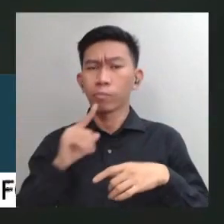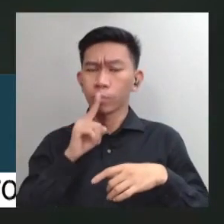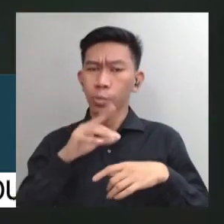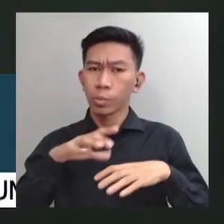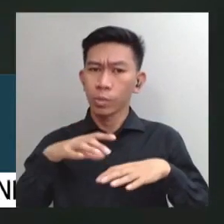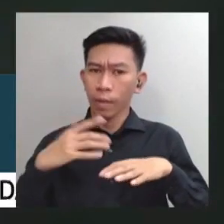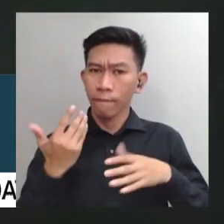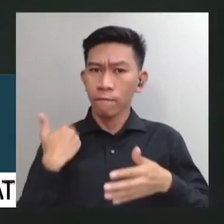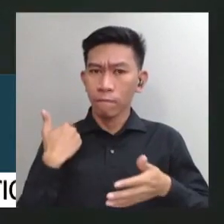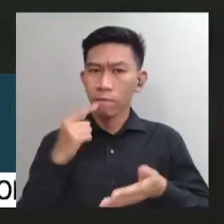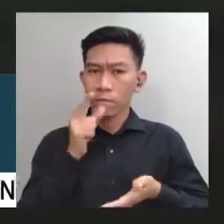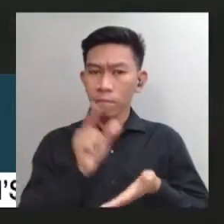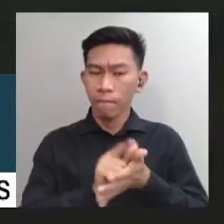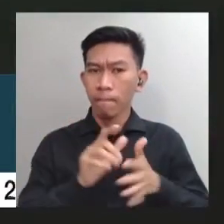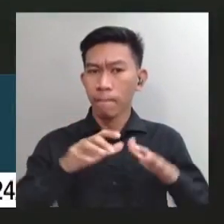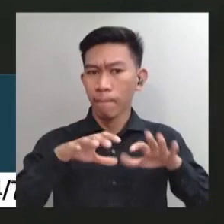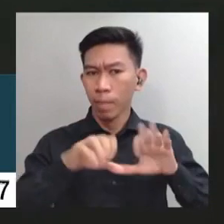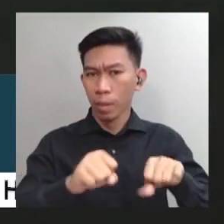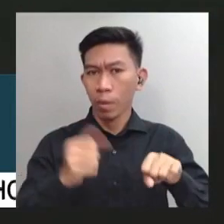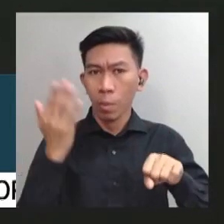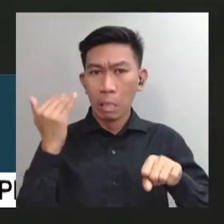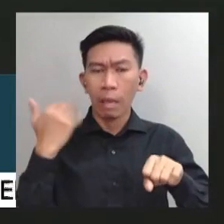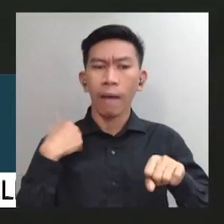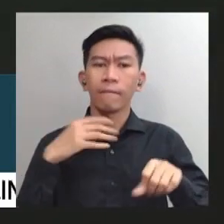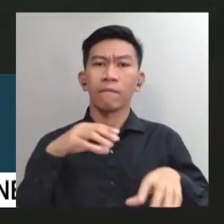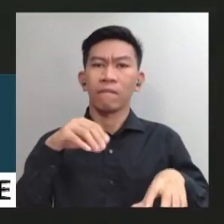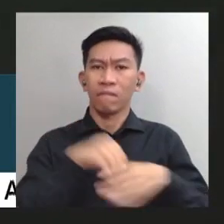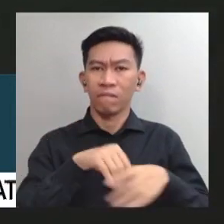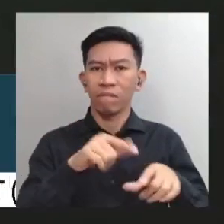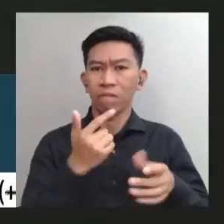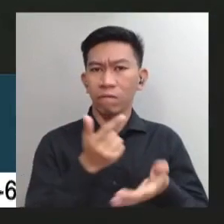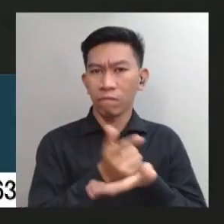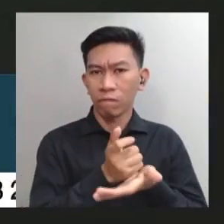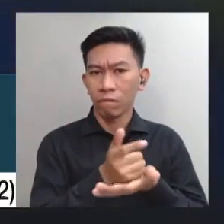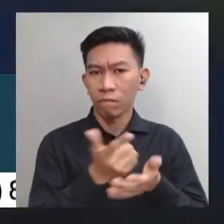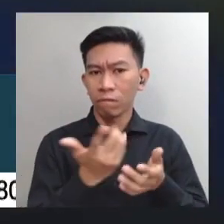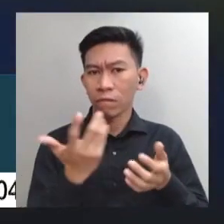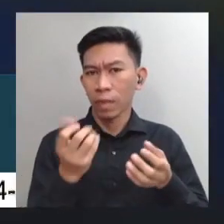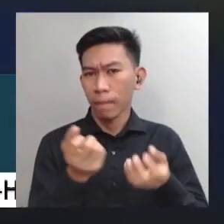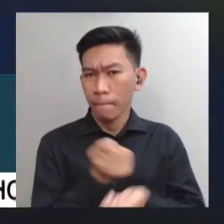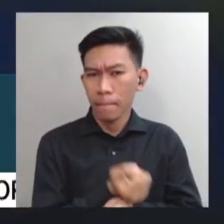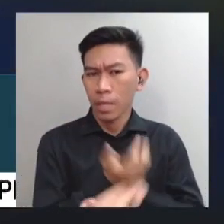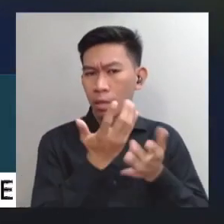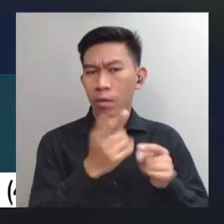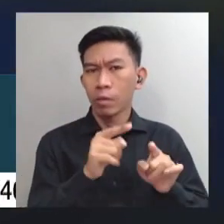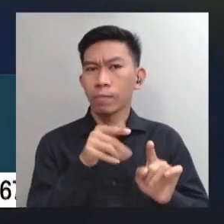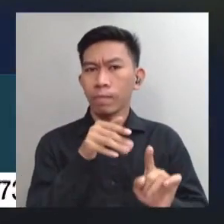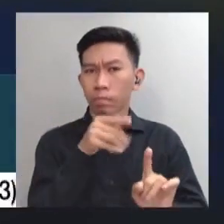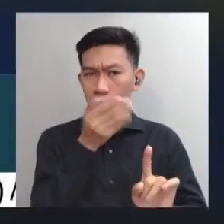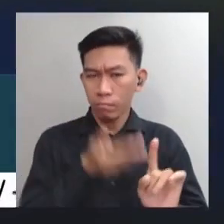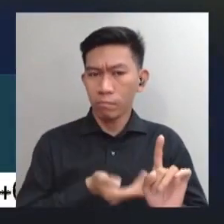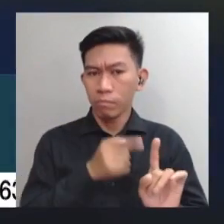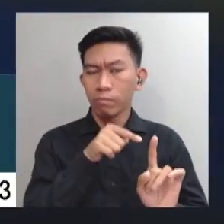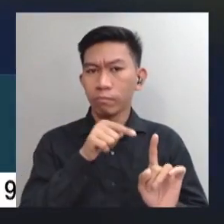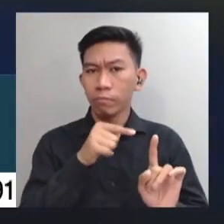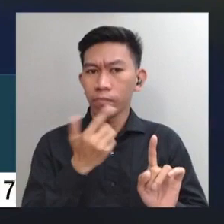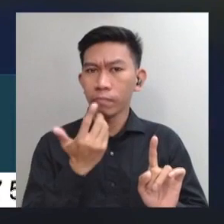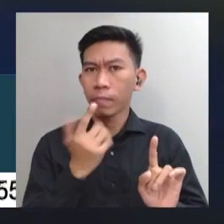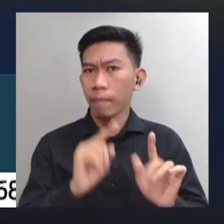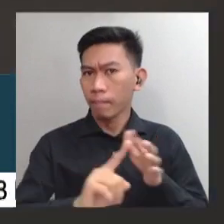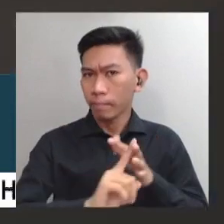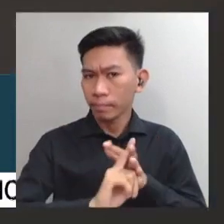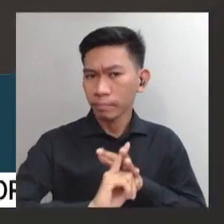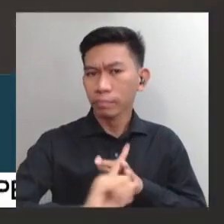possession of firearms and explosives against former Maimbong Vice Mayor Pando Mujasan, who was able to escape due